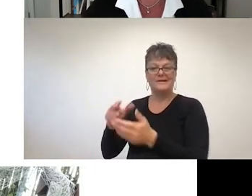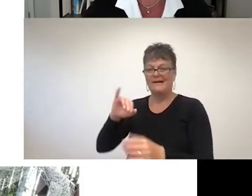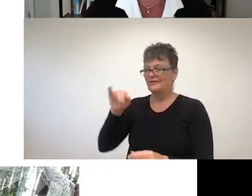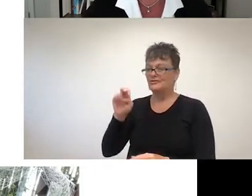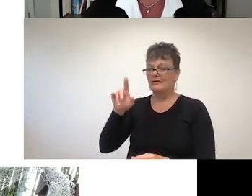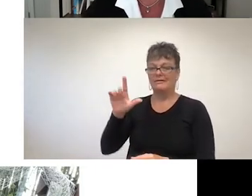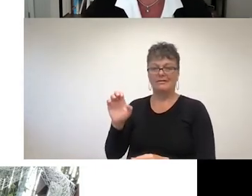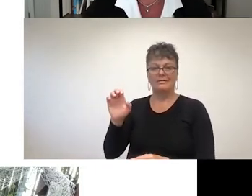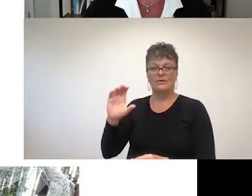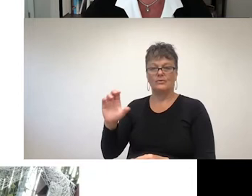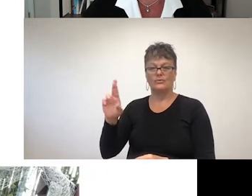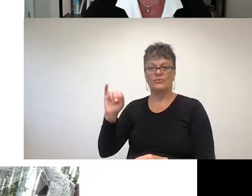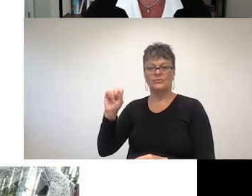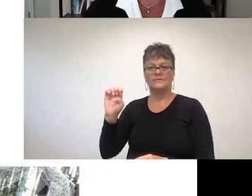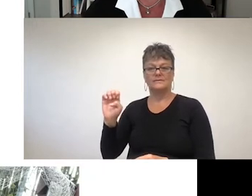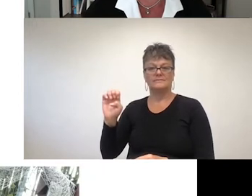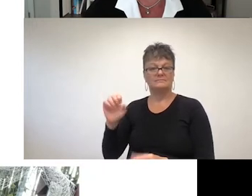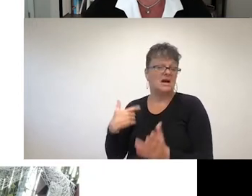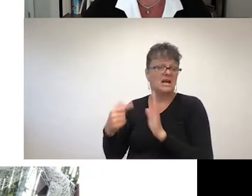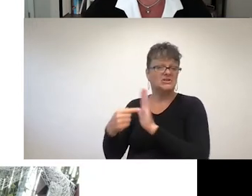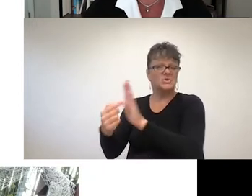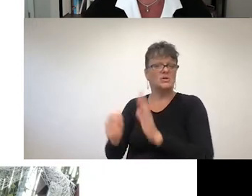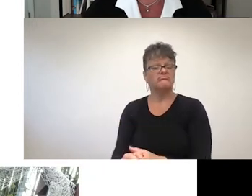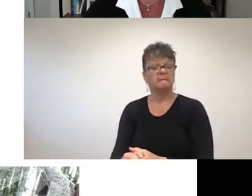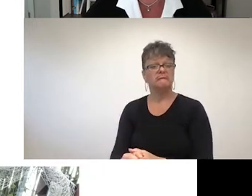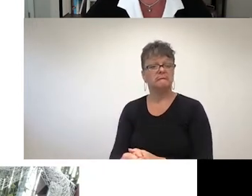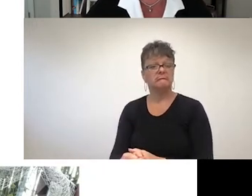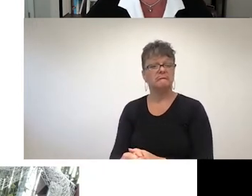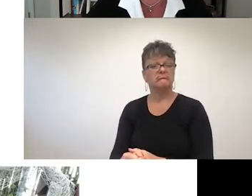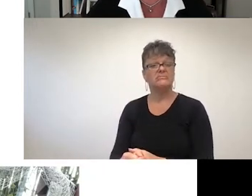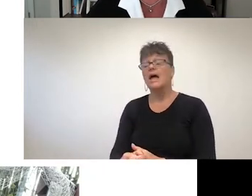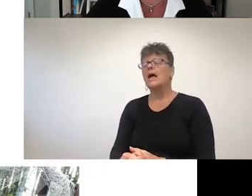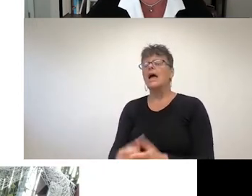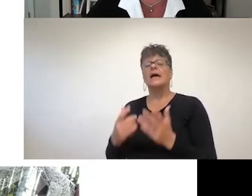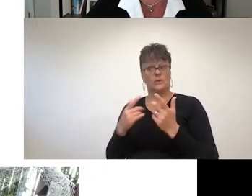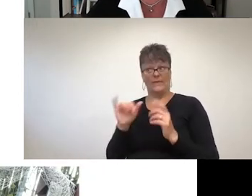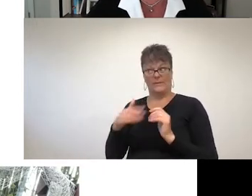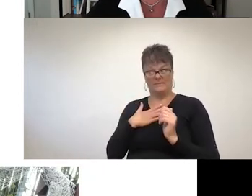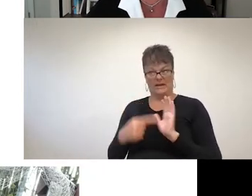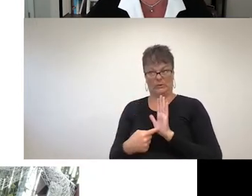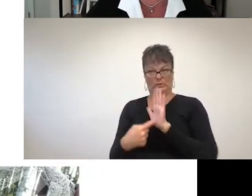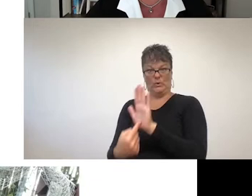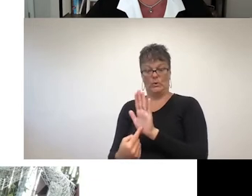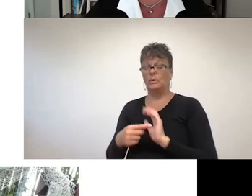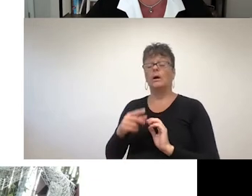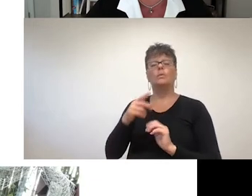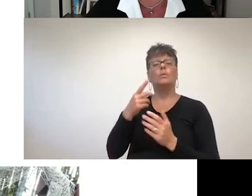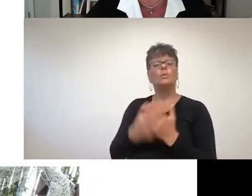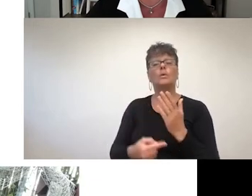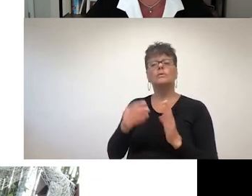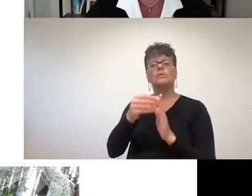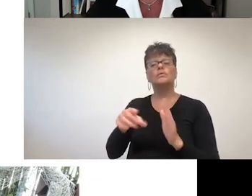really blown away by what my students chose to show me. I made this as an individual assignment. I think it would have been different if it